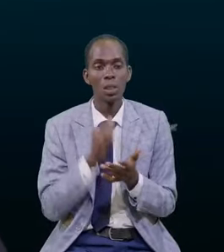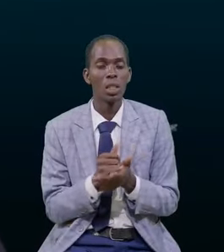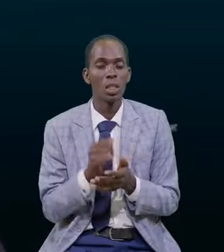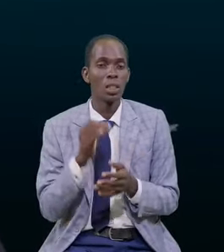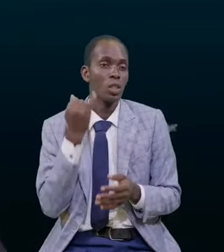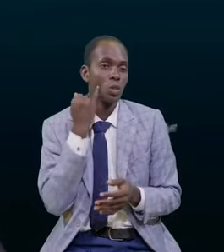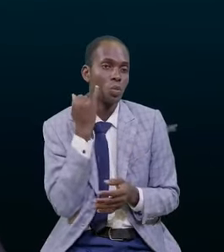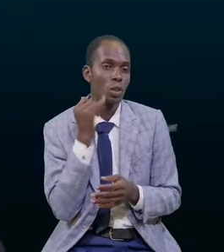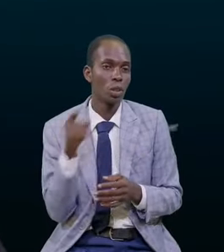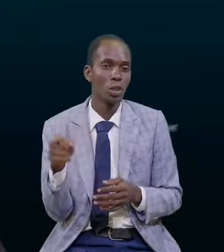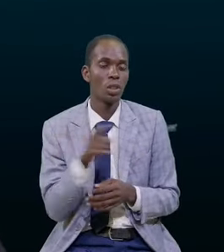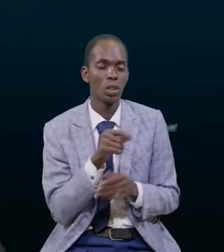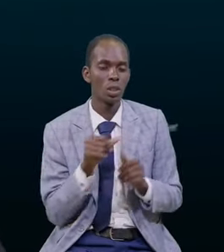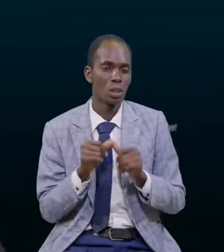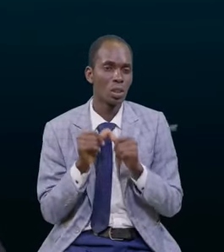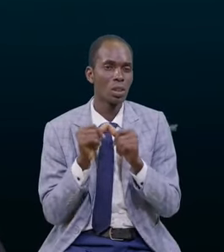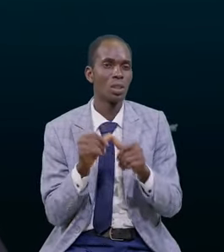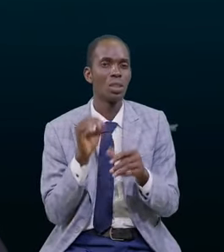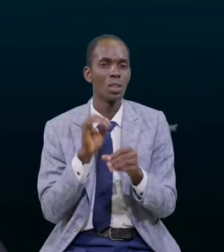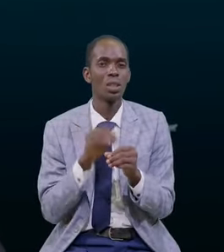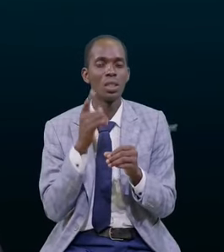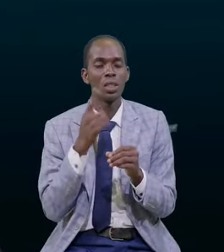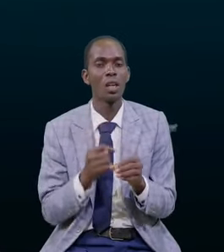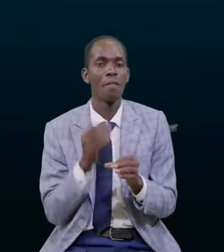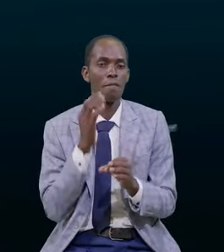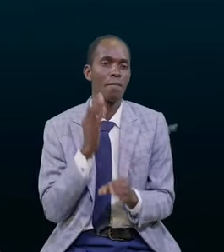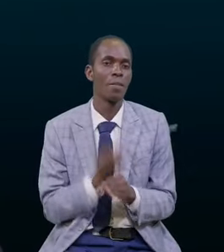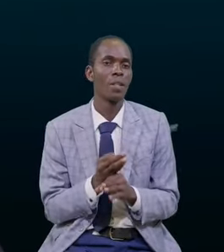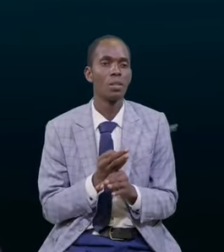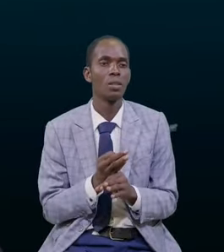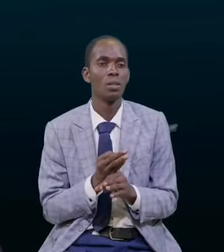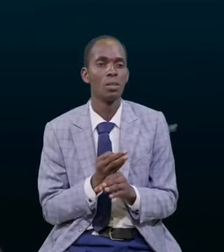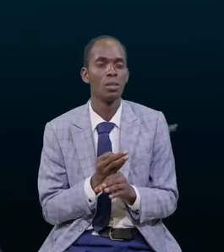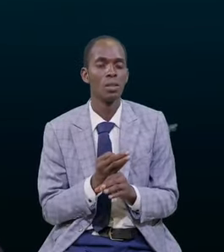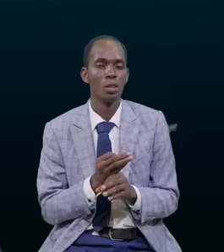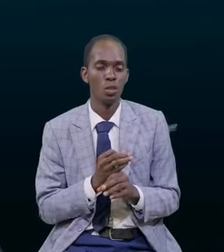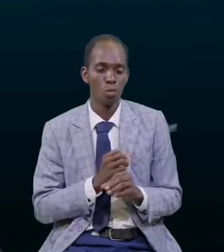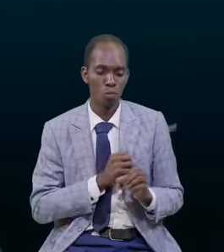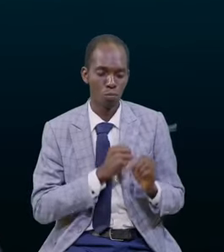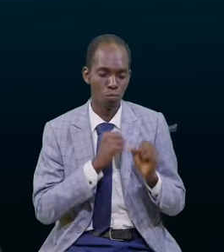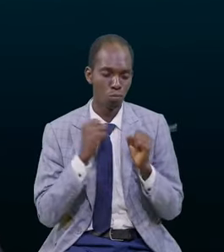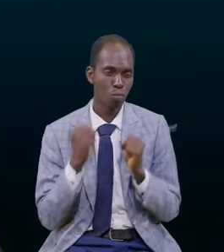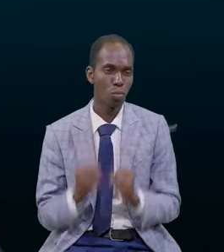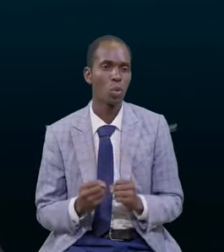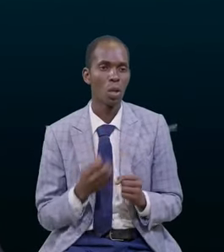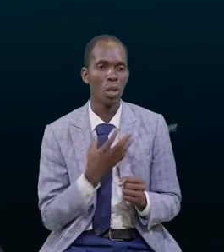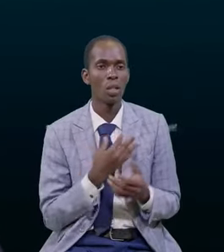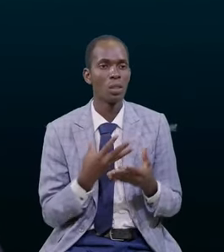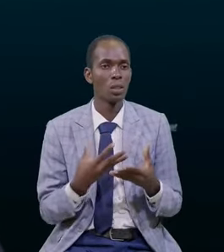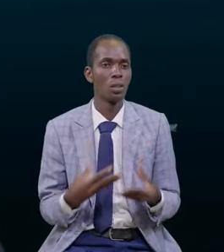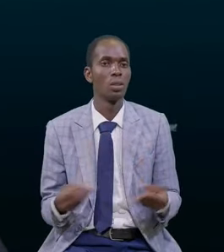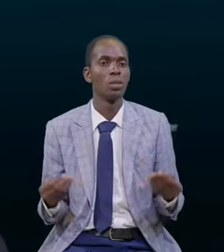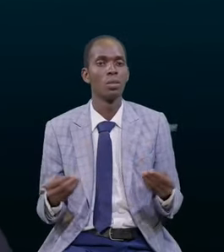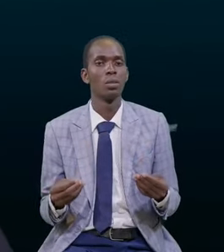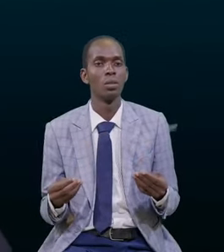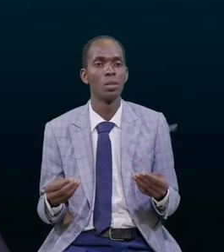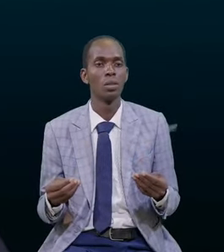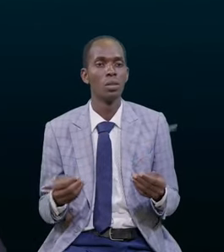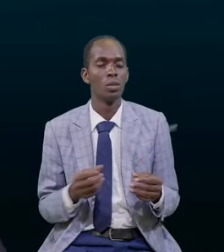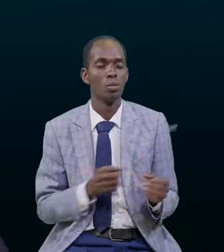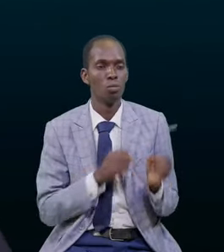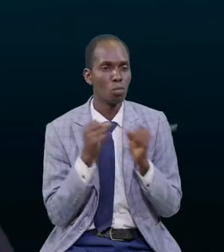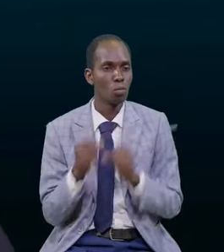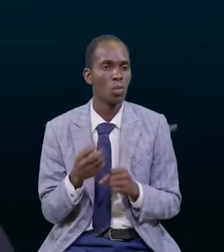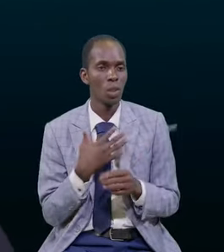continue in the faith grounded and settled grounded and settled this